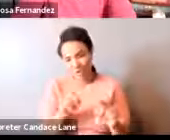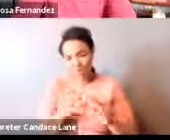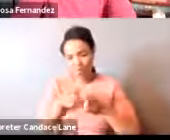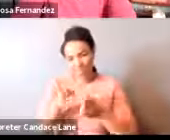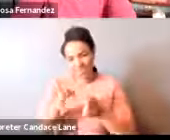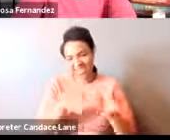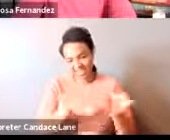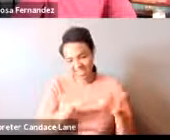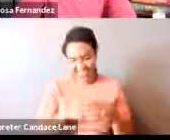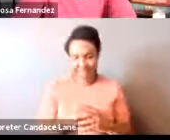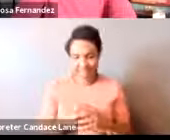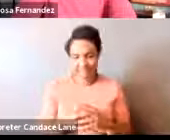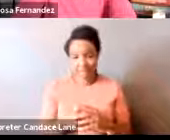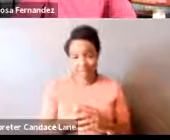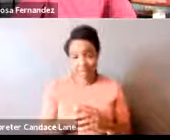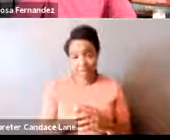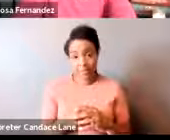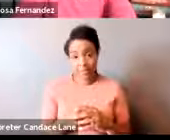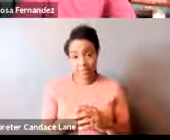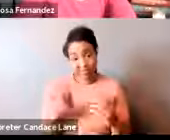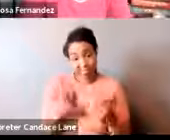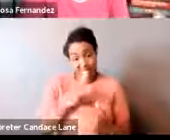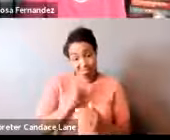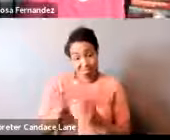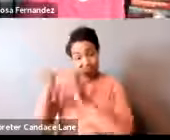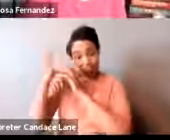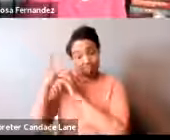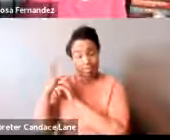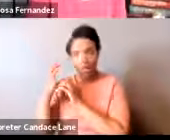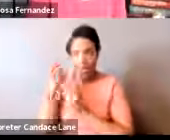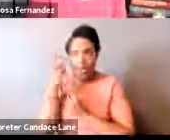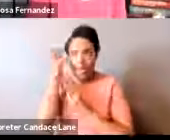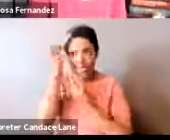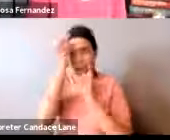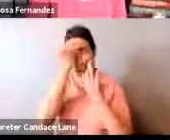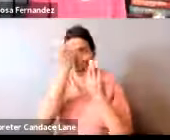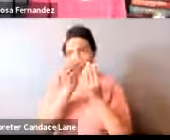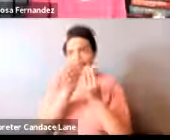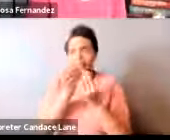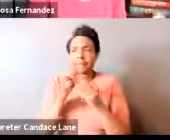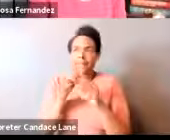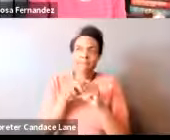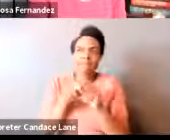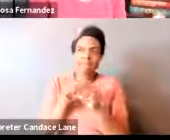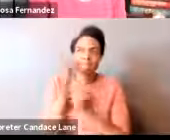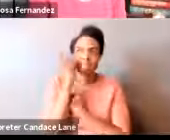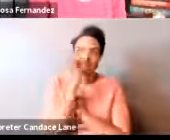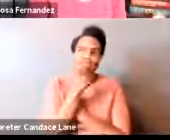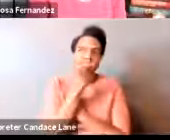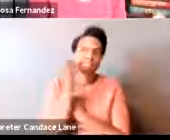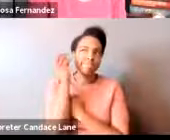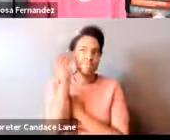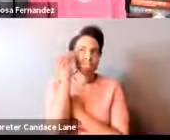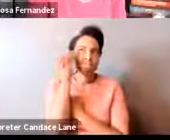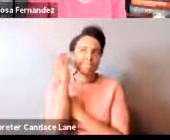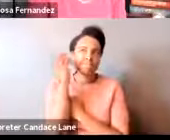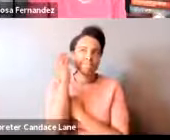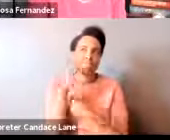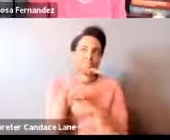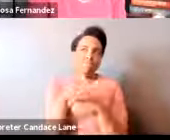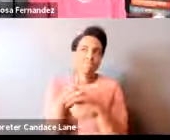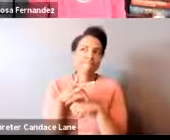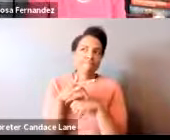And every time we have a chance to like think about what that is, and to sit on it, and to care about it, and to not